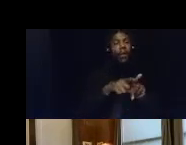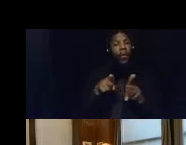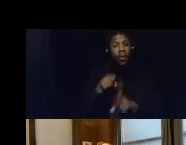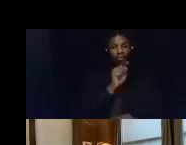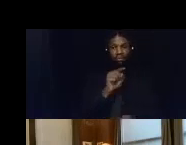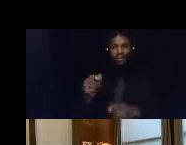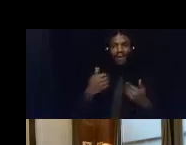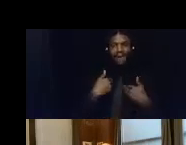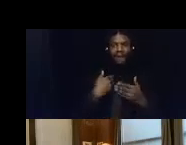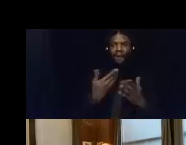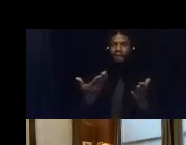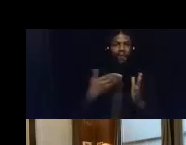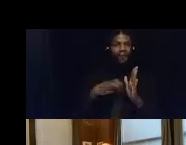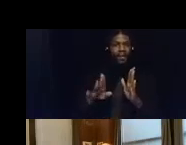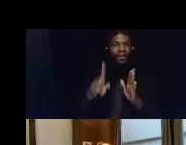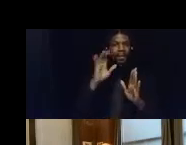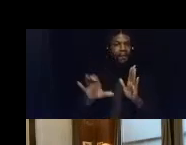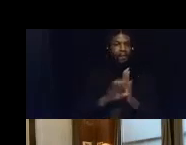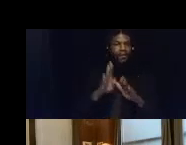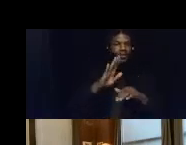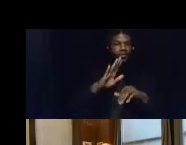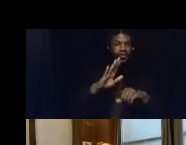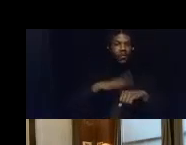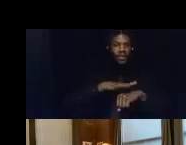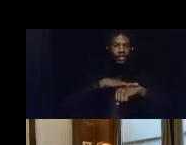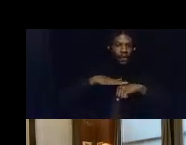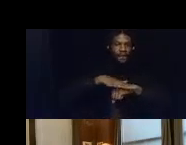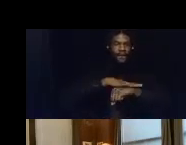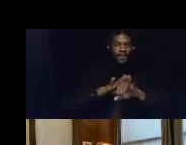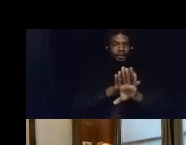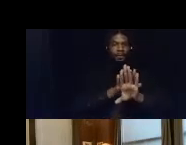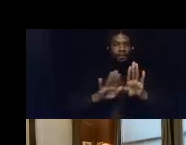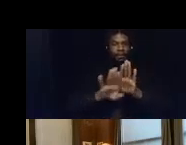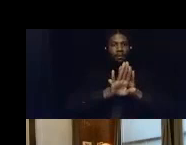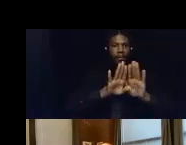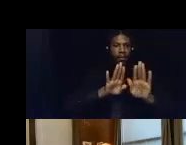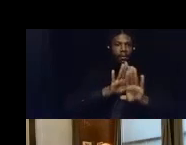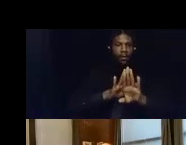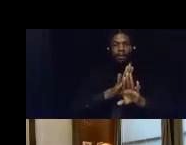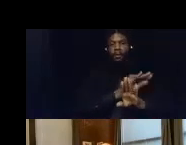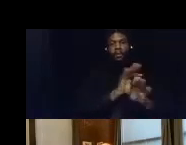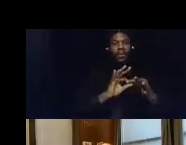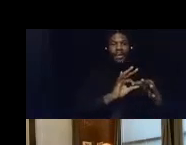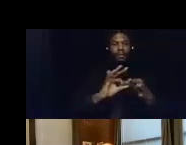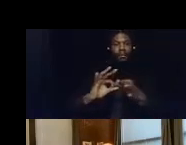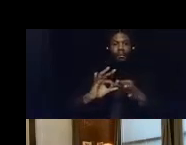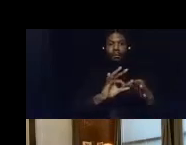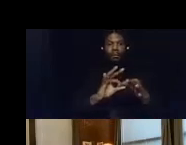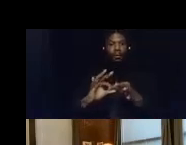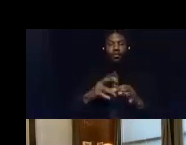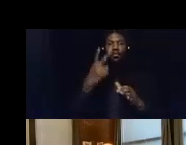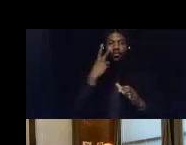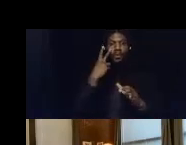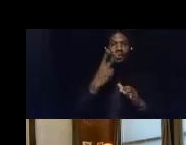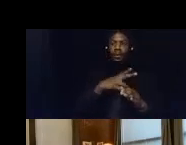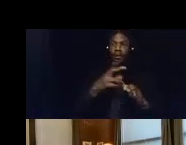reflected images on the surfaces of them. And the relationship between these images on the wall and the images wrapped